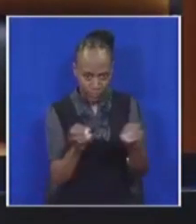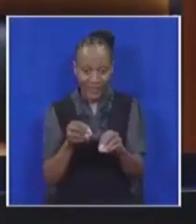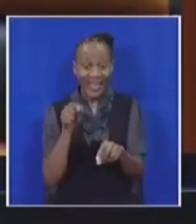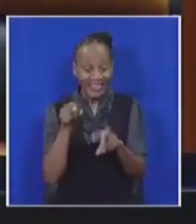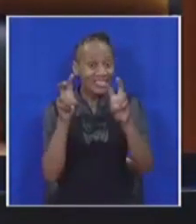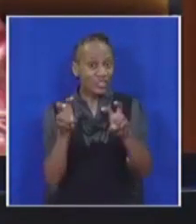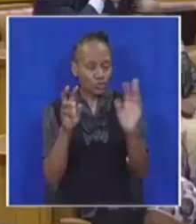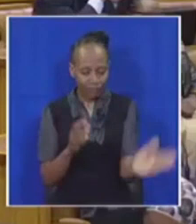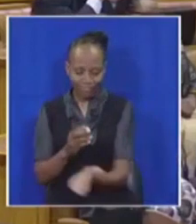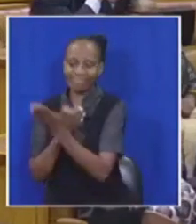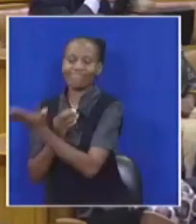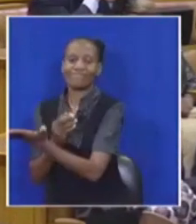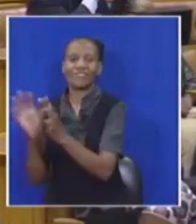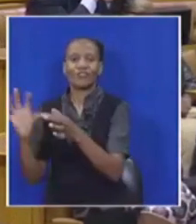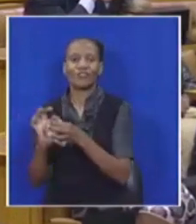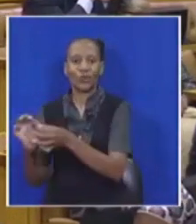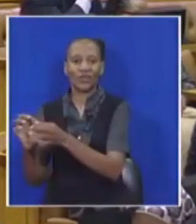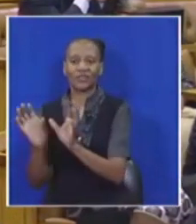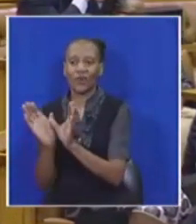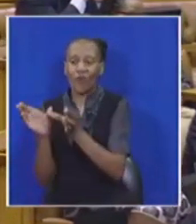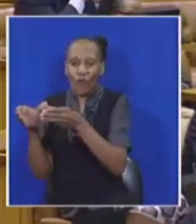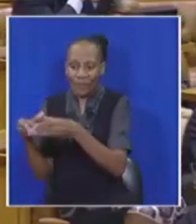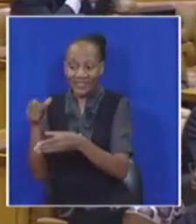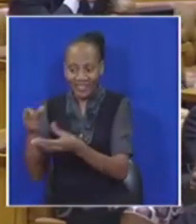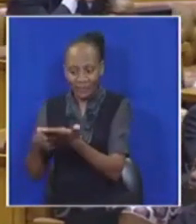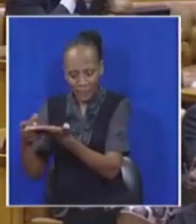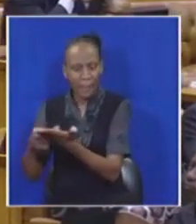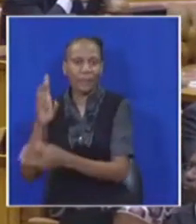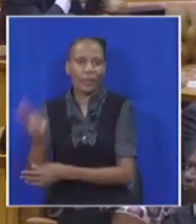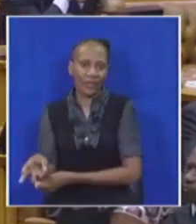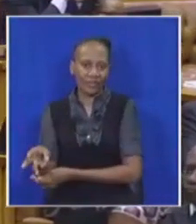Rules Committee for consideration.